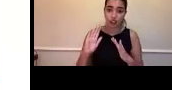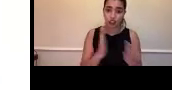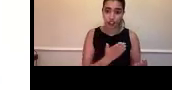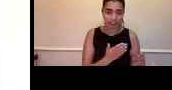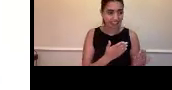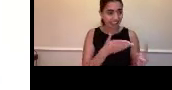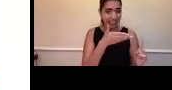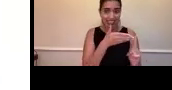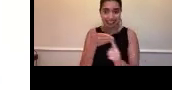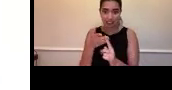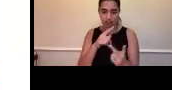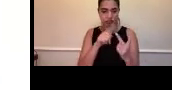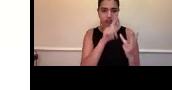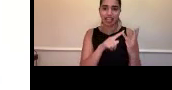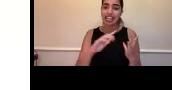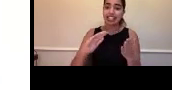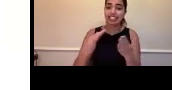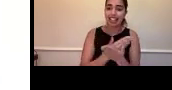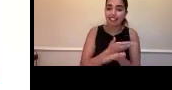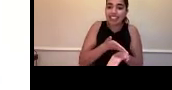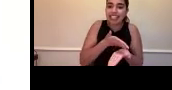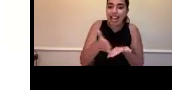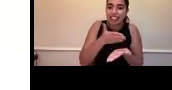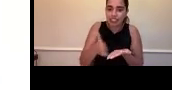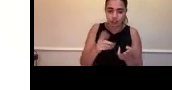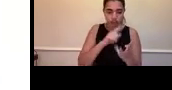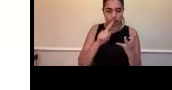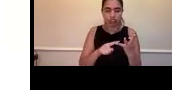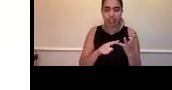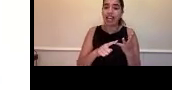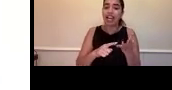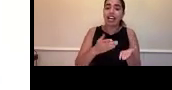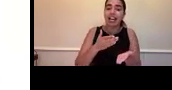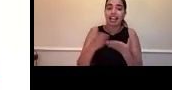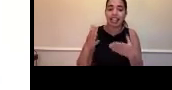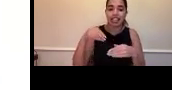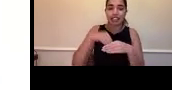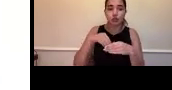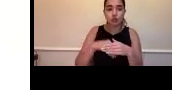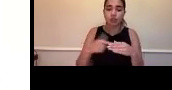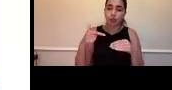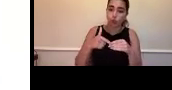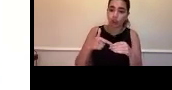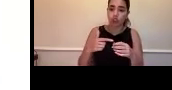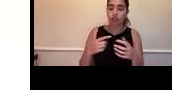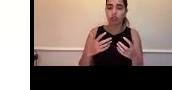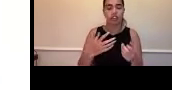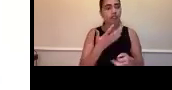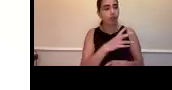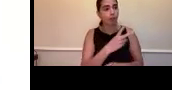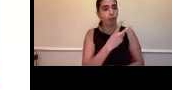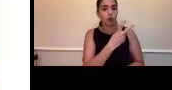indicators, safe sanitation, and clean indoor fuels, among others, where 24% to 56,